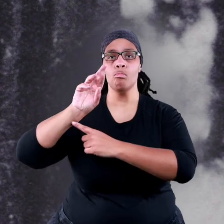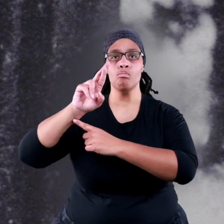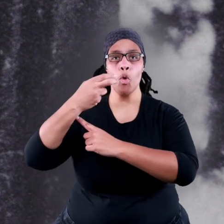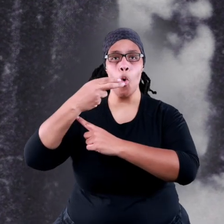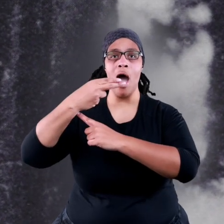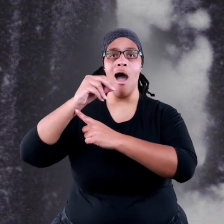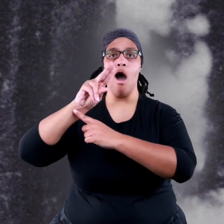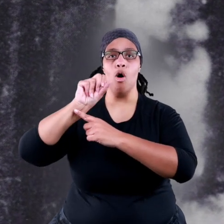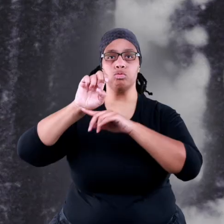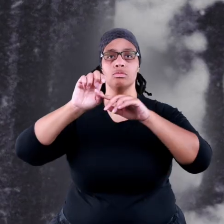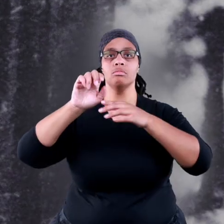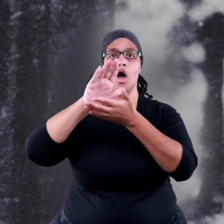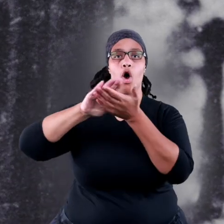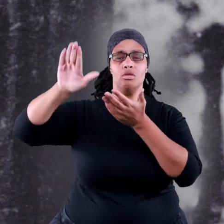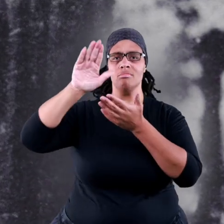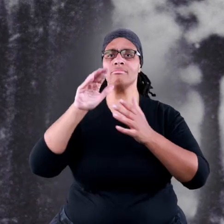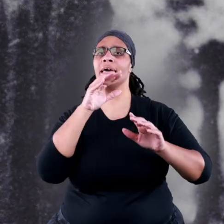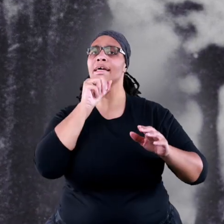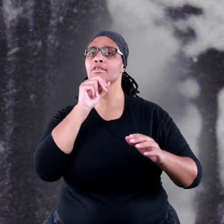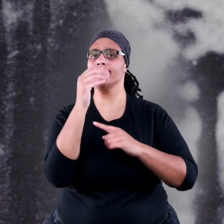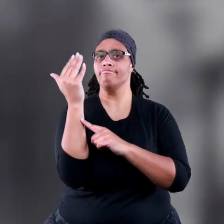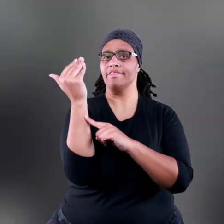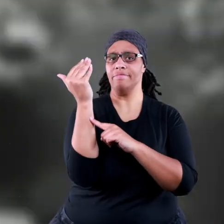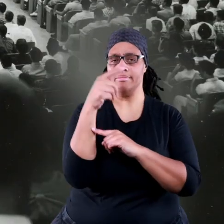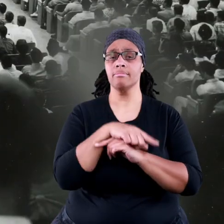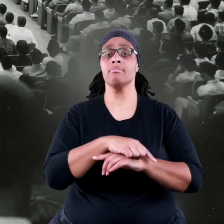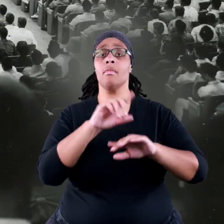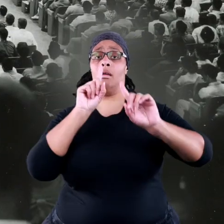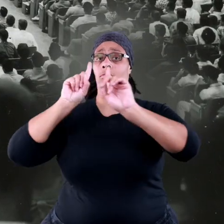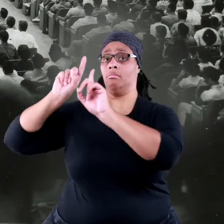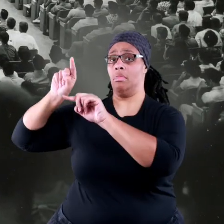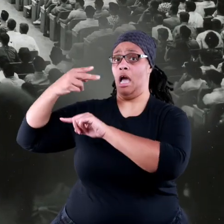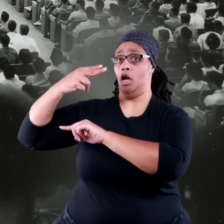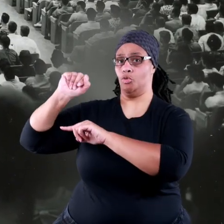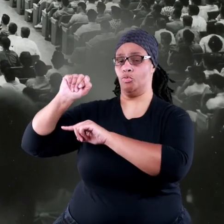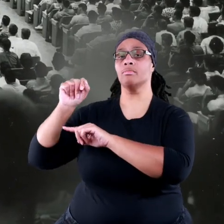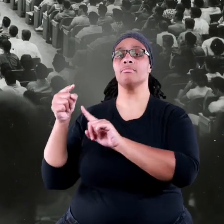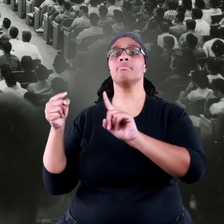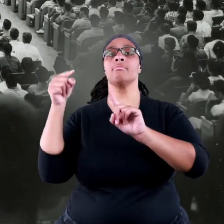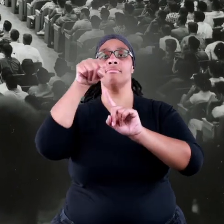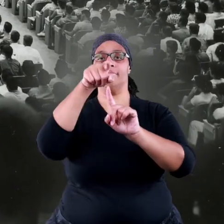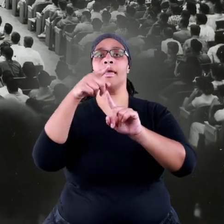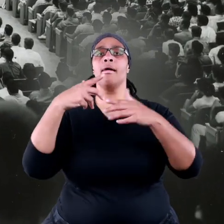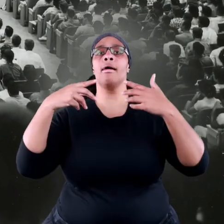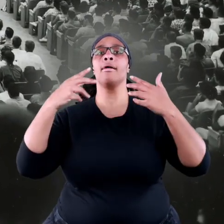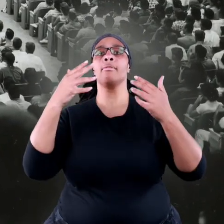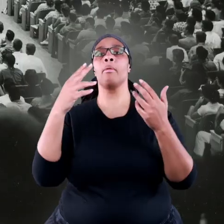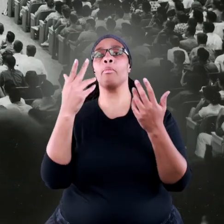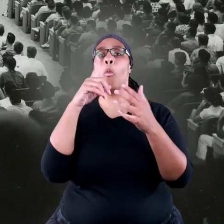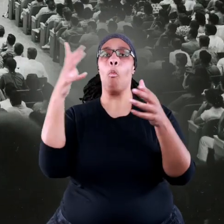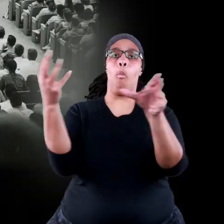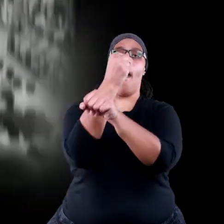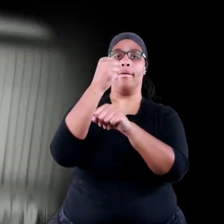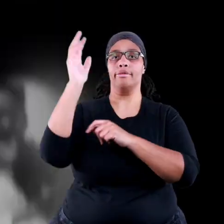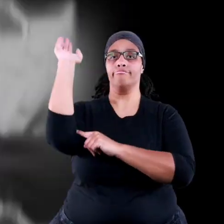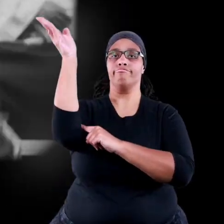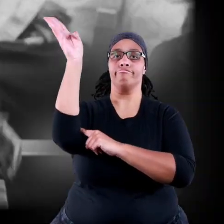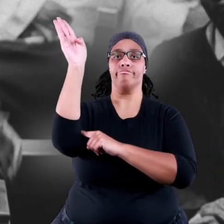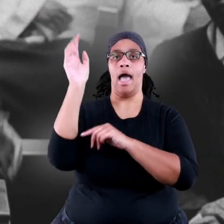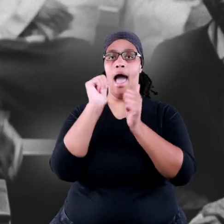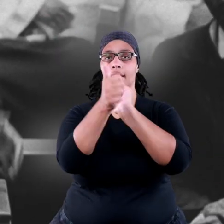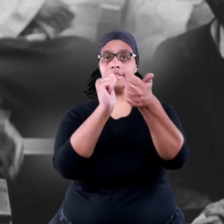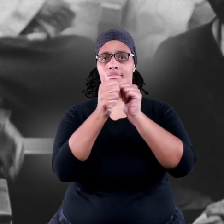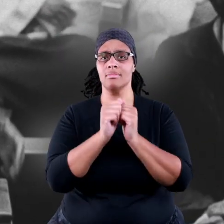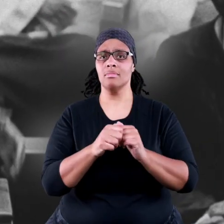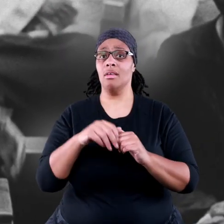attending Morehouse College at the age of 15. While attending high school, young Martin Jr. won a